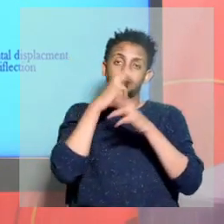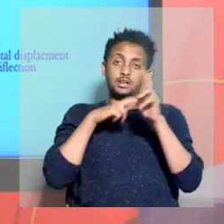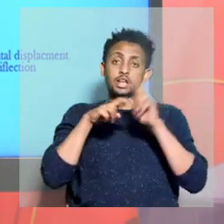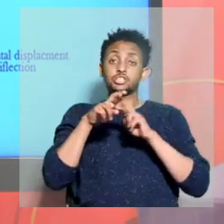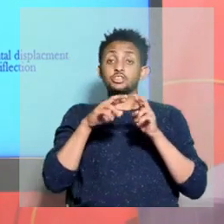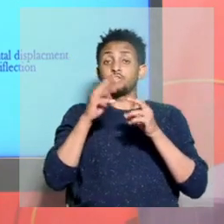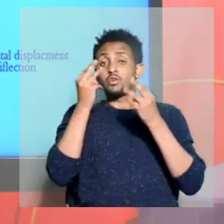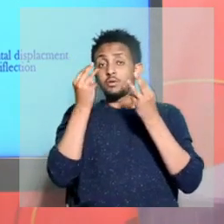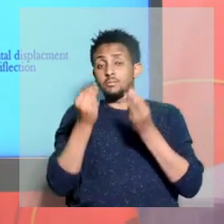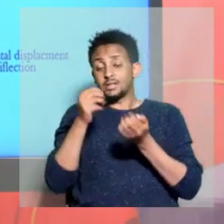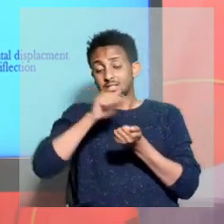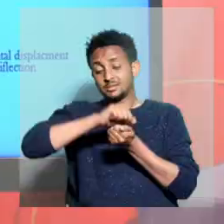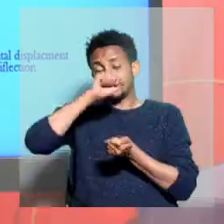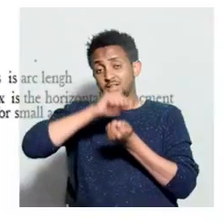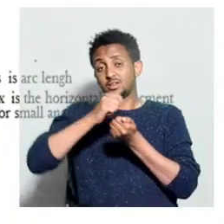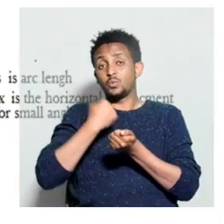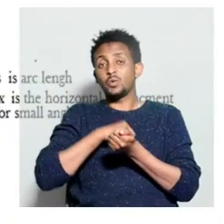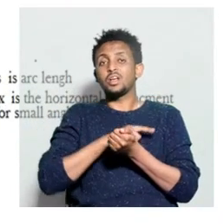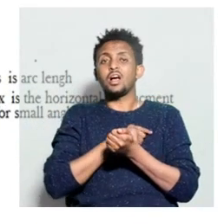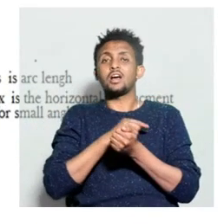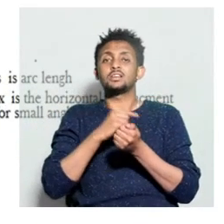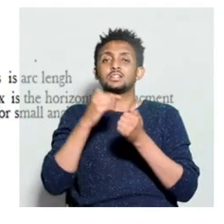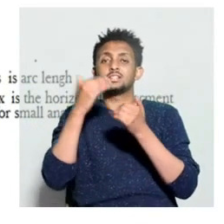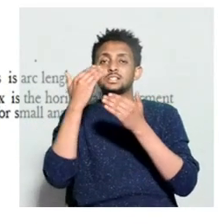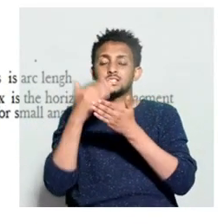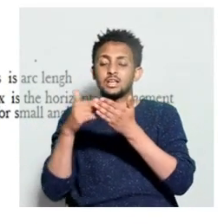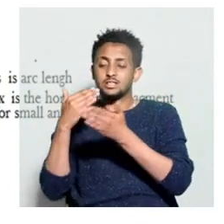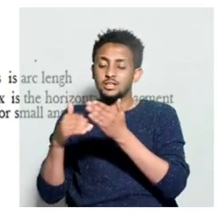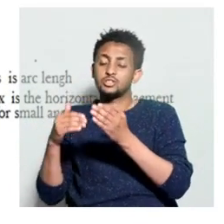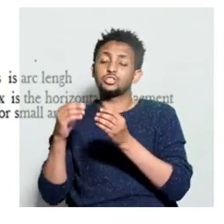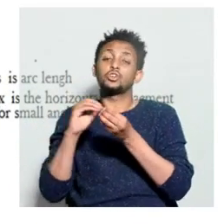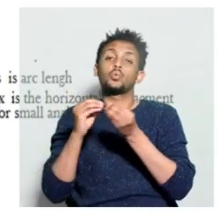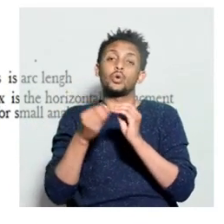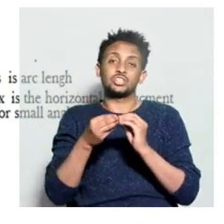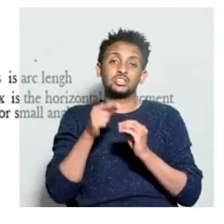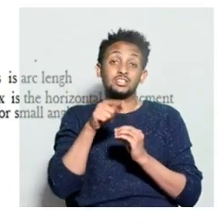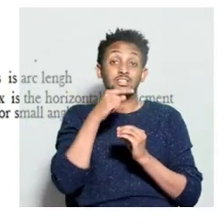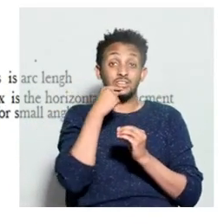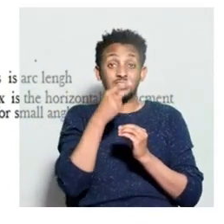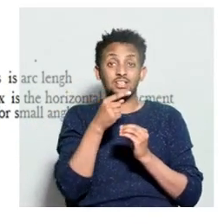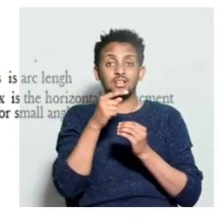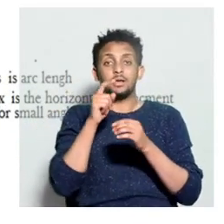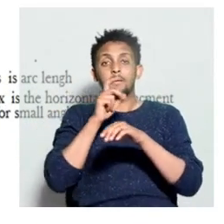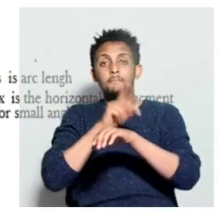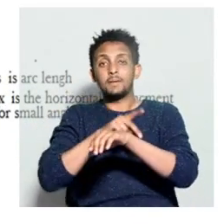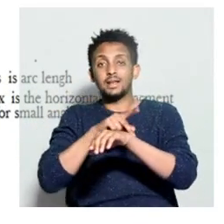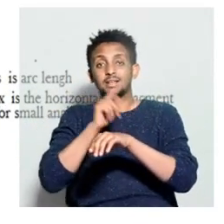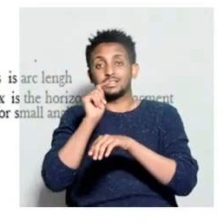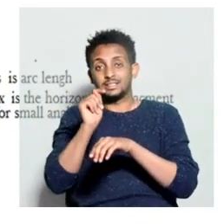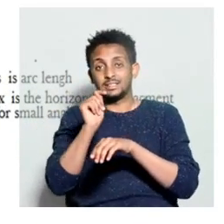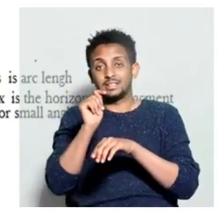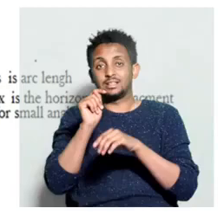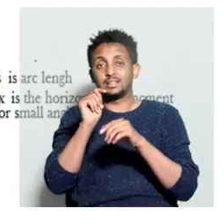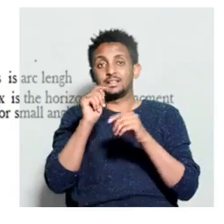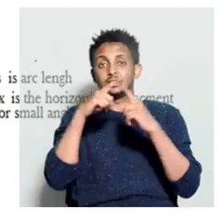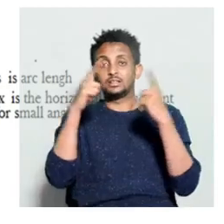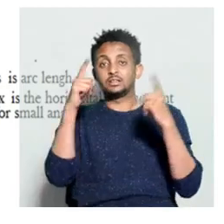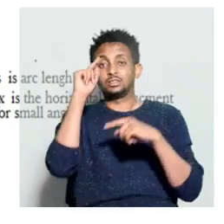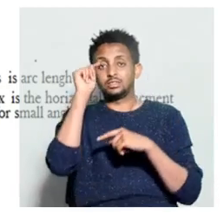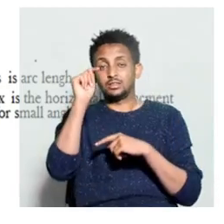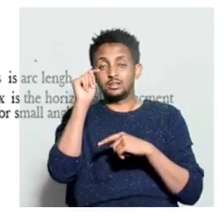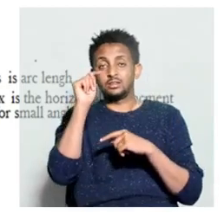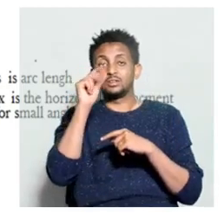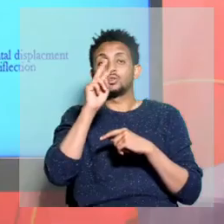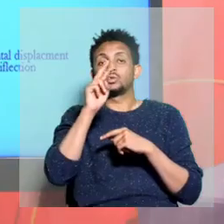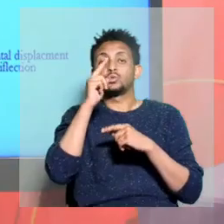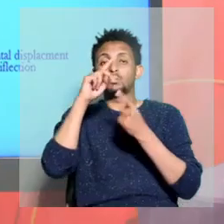and for mass spring system you can have such equations. It says that period T, capital T, is period